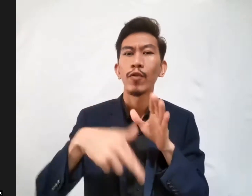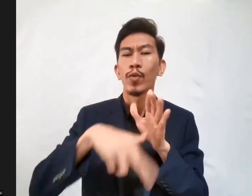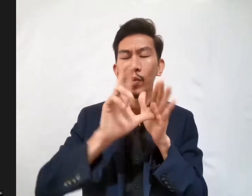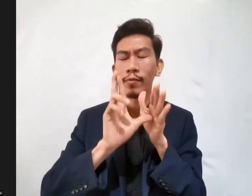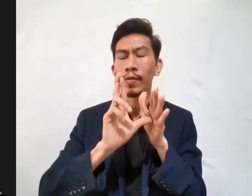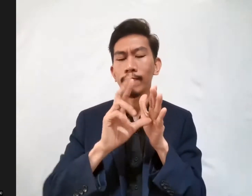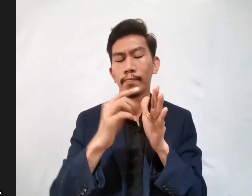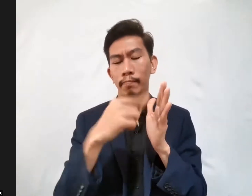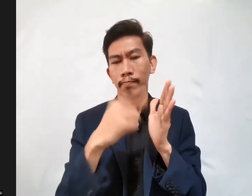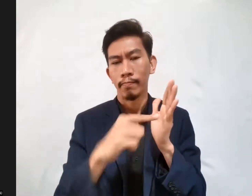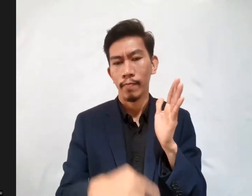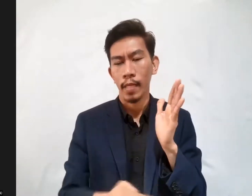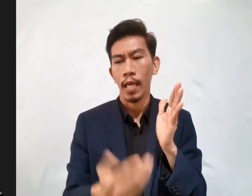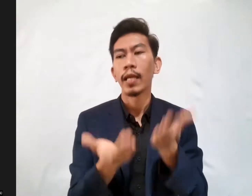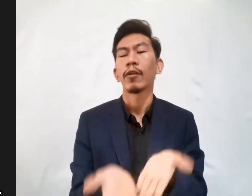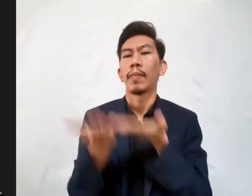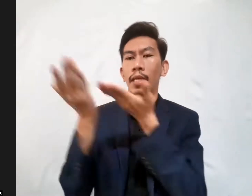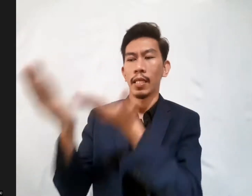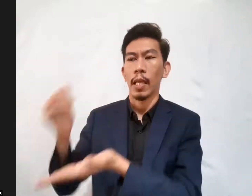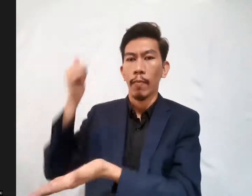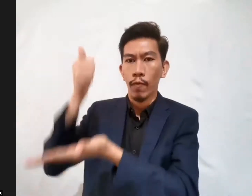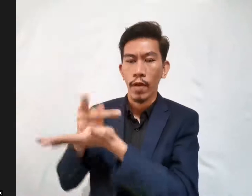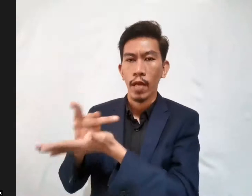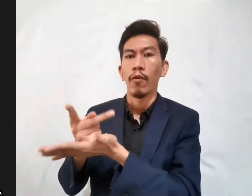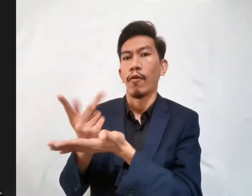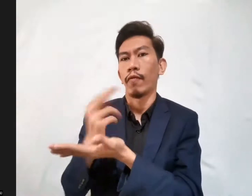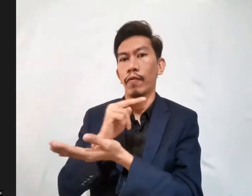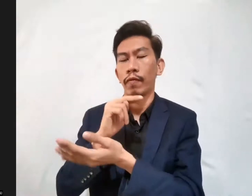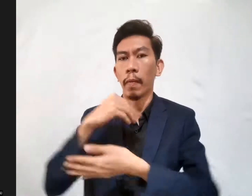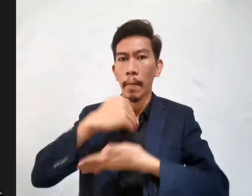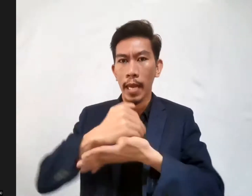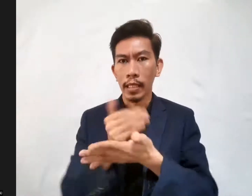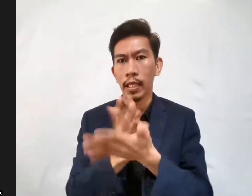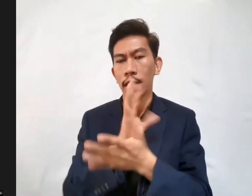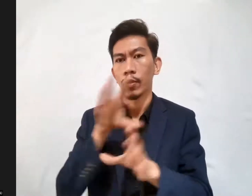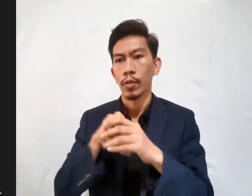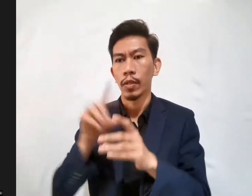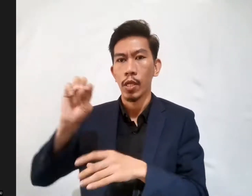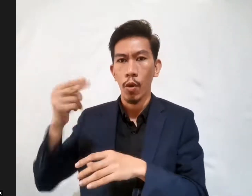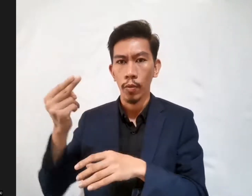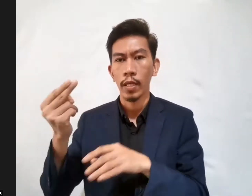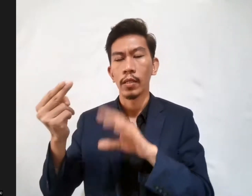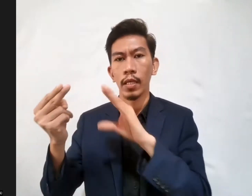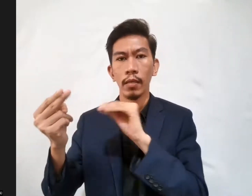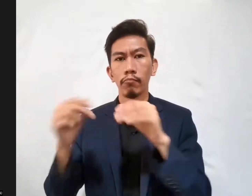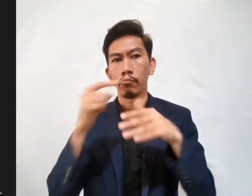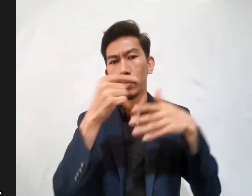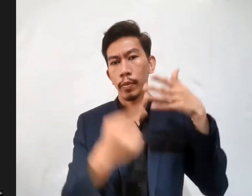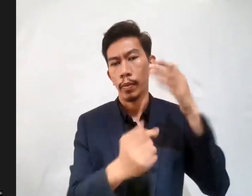approval the budget of the national government, which includes Department of Health and other